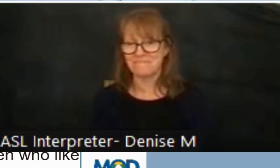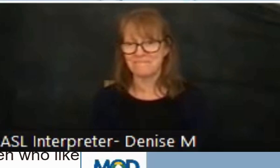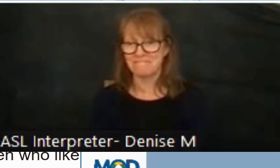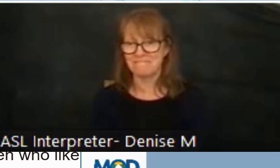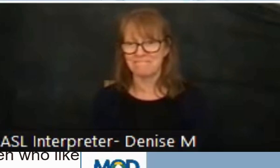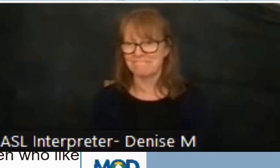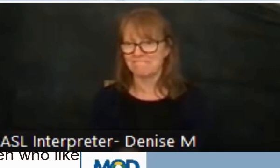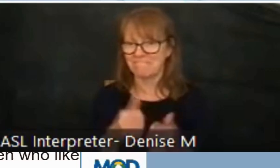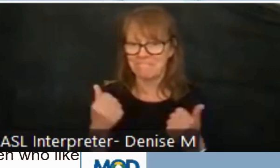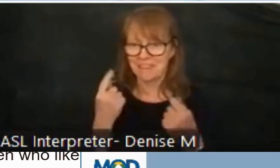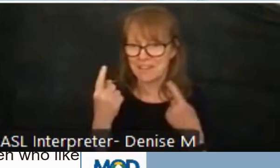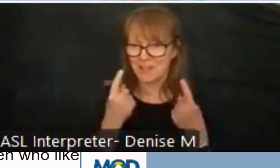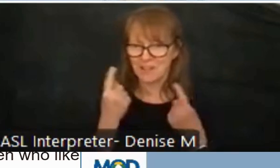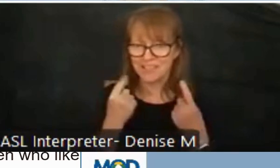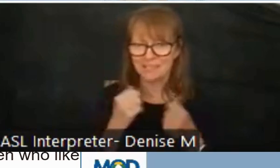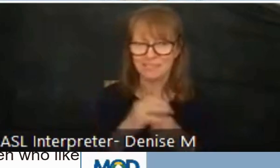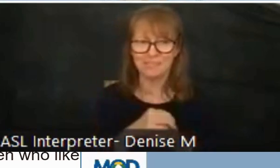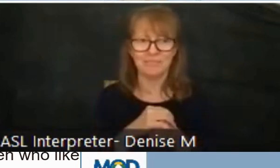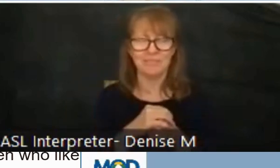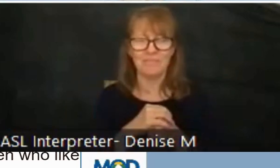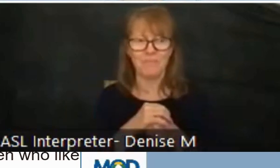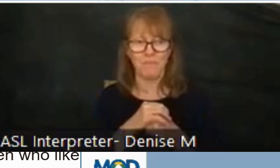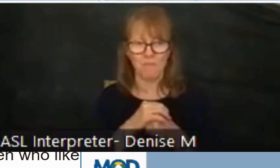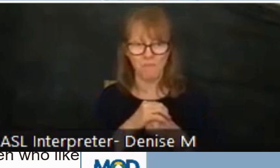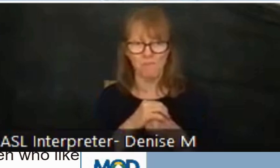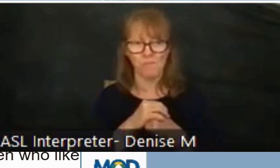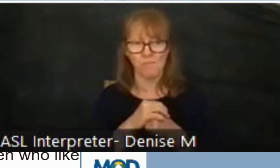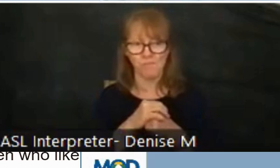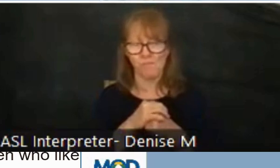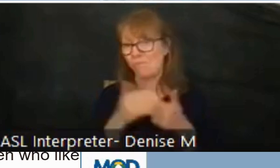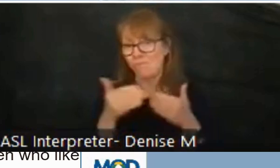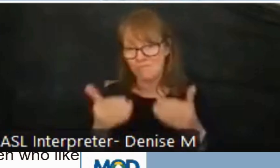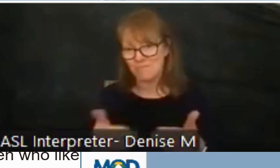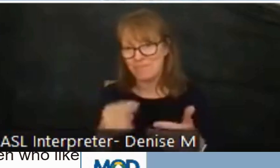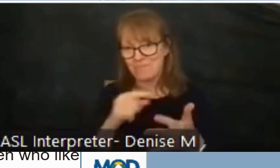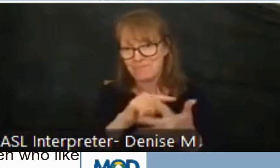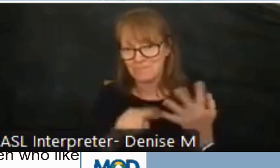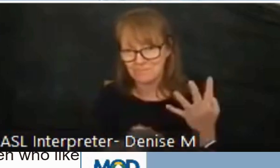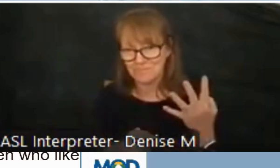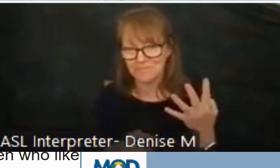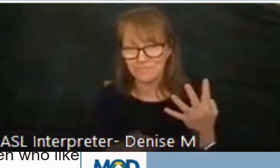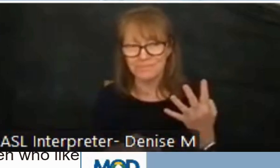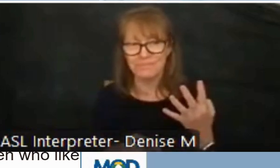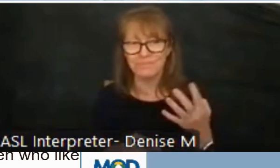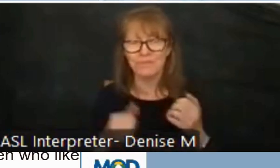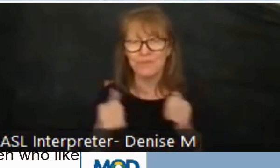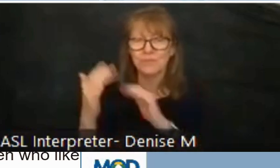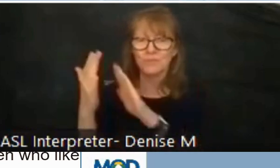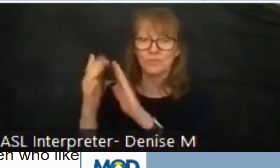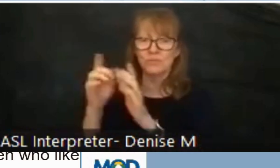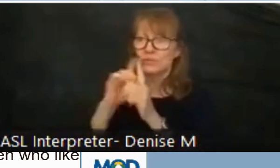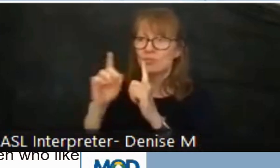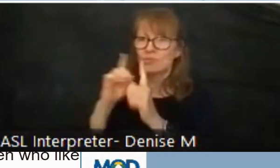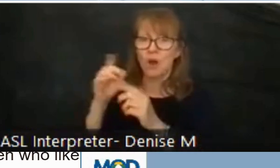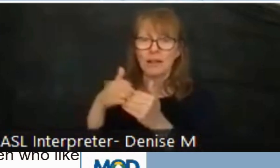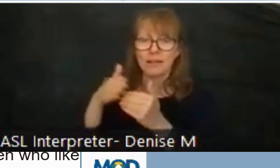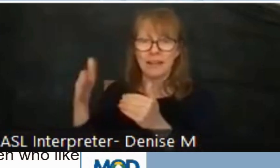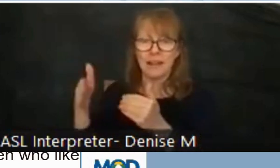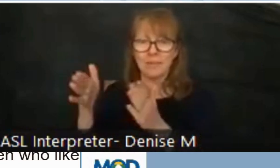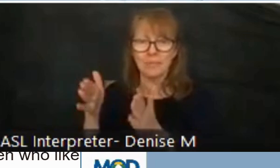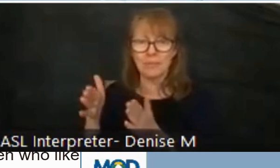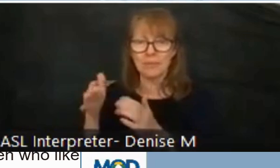Okay, well, let me go through these. Talking to the neighbours can be a great place to start because it's pretty easy and it may